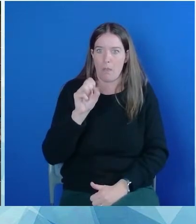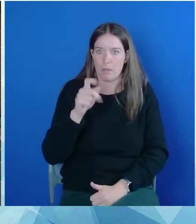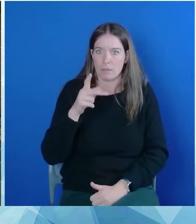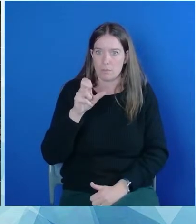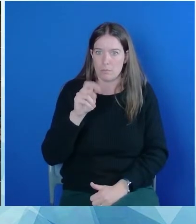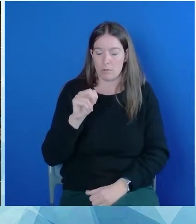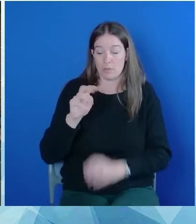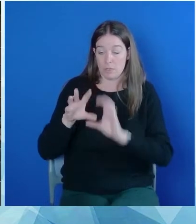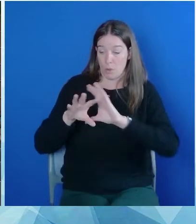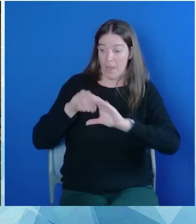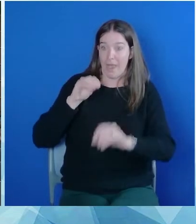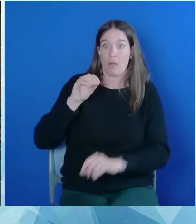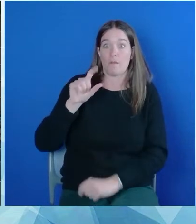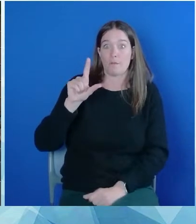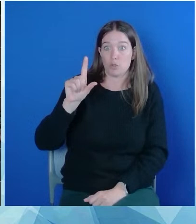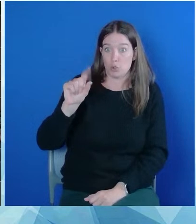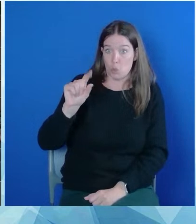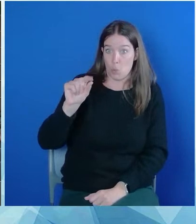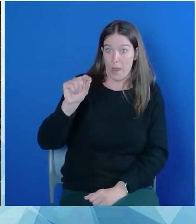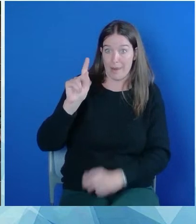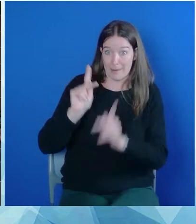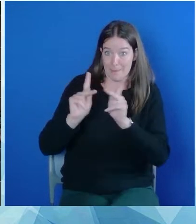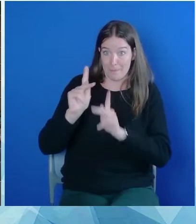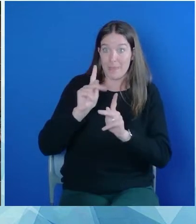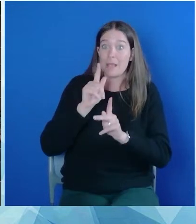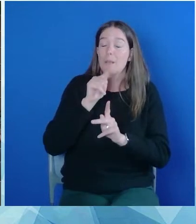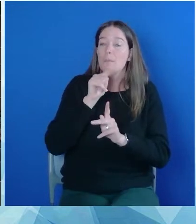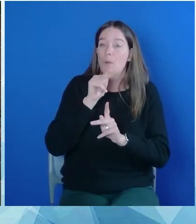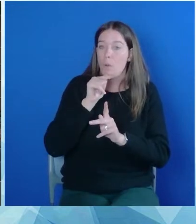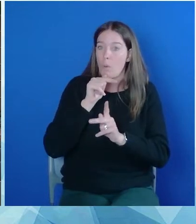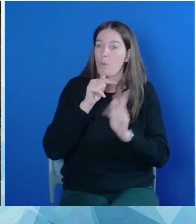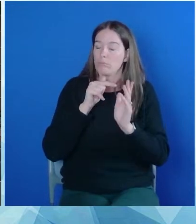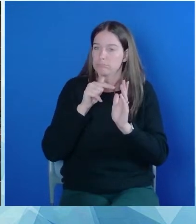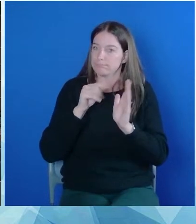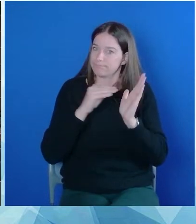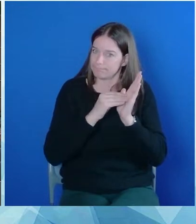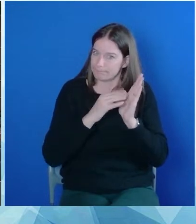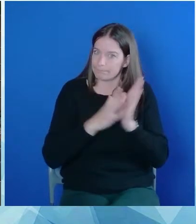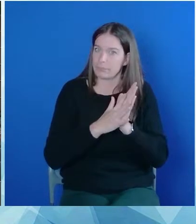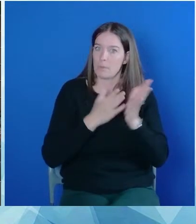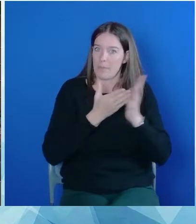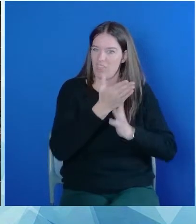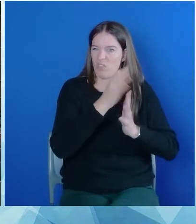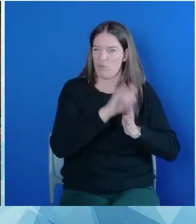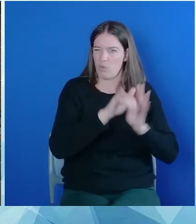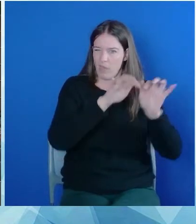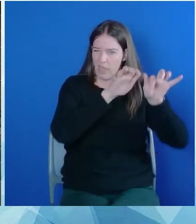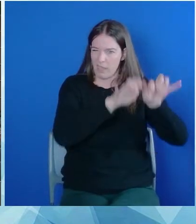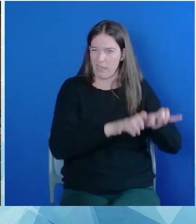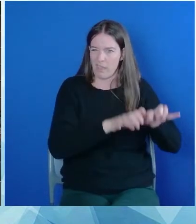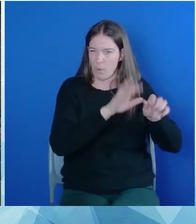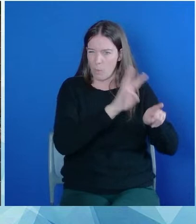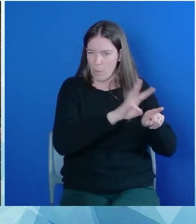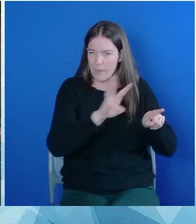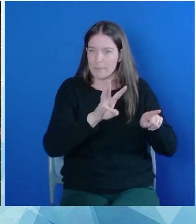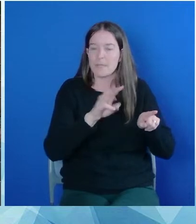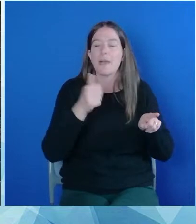recorded through that process, 18 or 90% were staff, ASDB